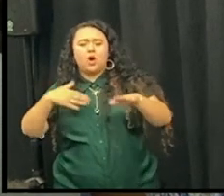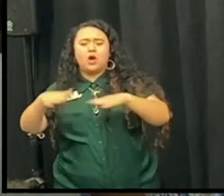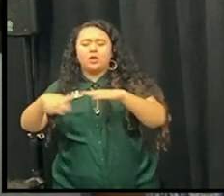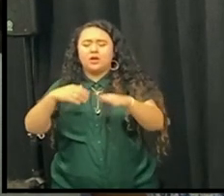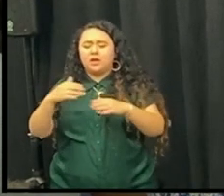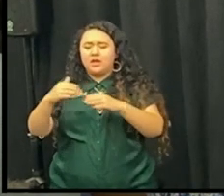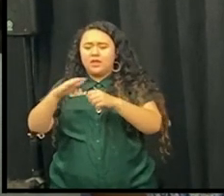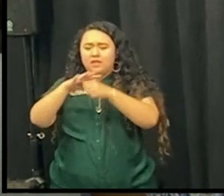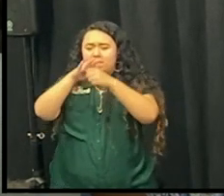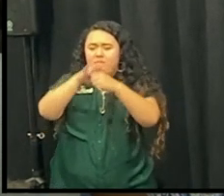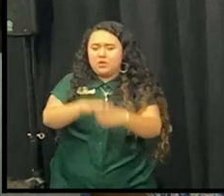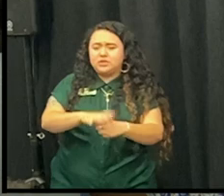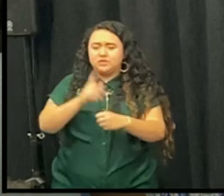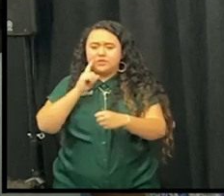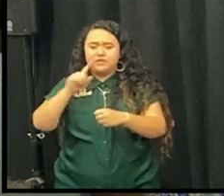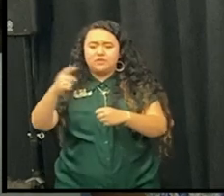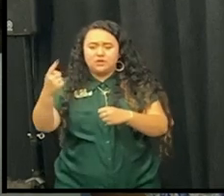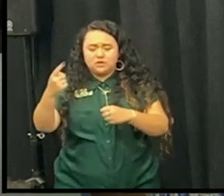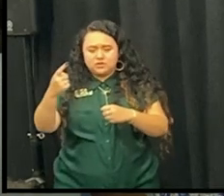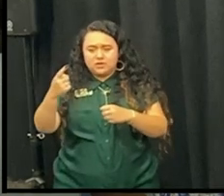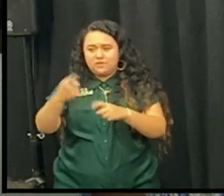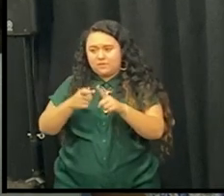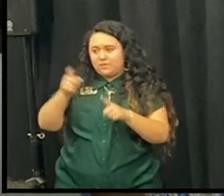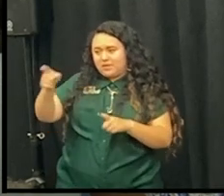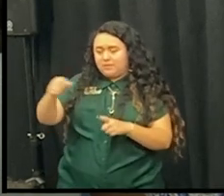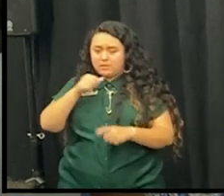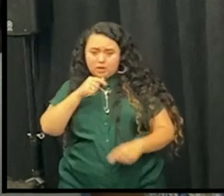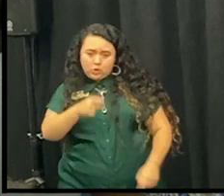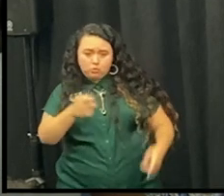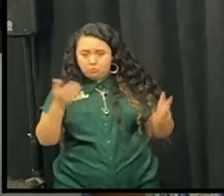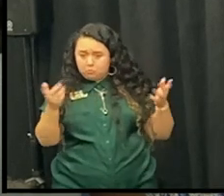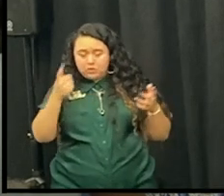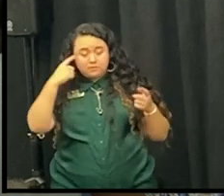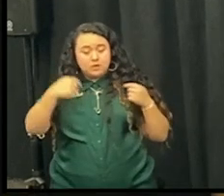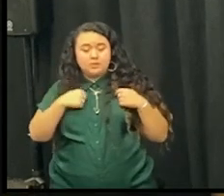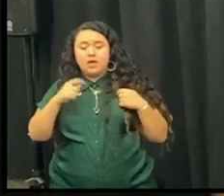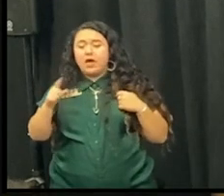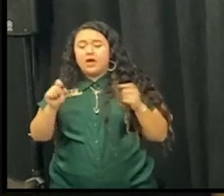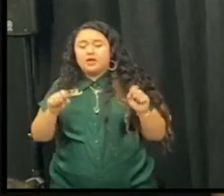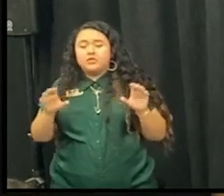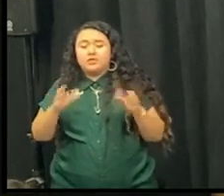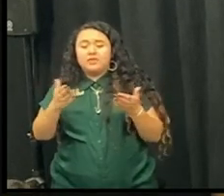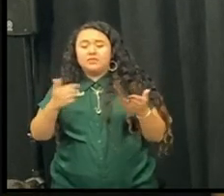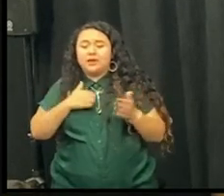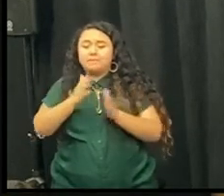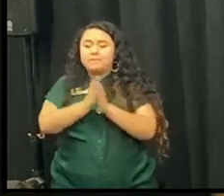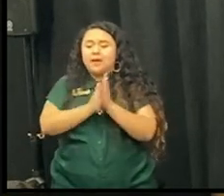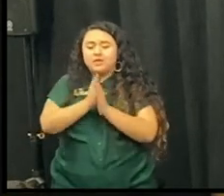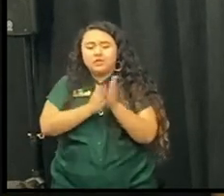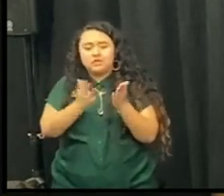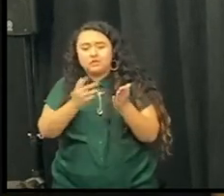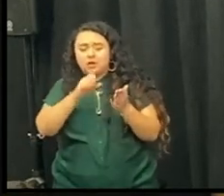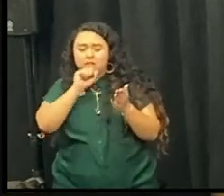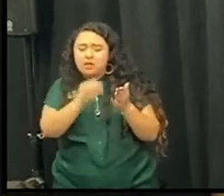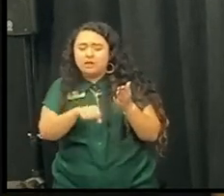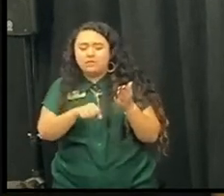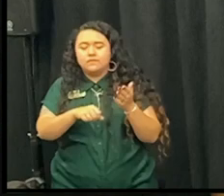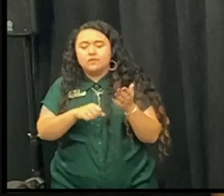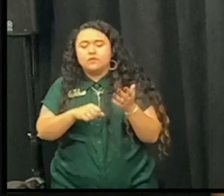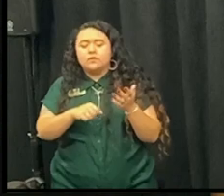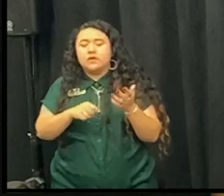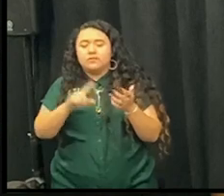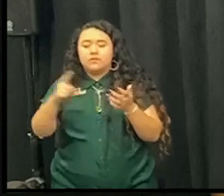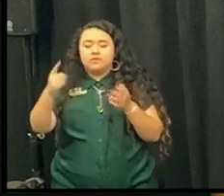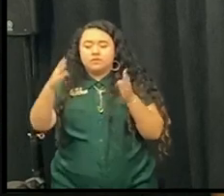are putting on the first is coming from them, not on you. You know, so for me, I get to do things that I'm passionate about and things that I love. So if I'm the